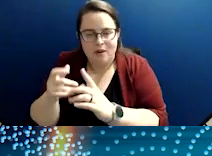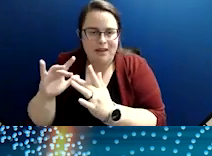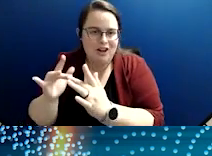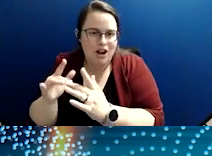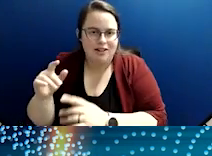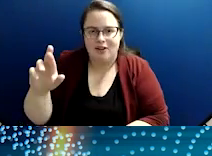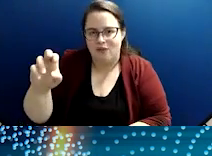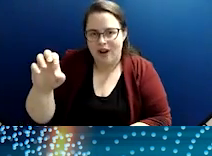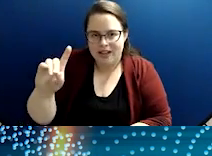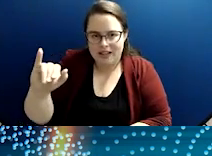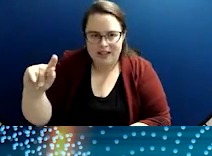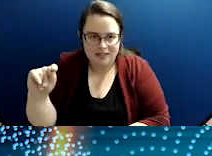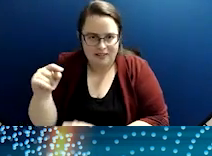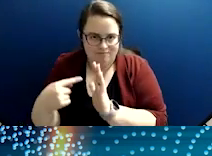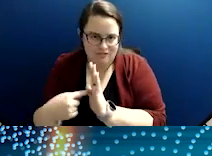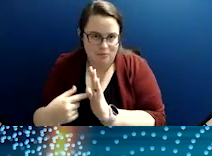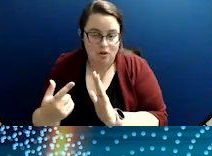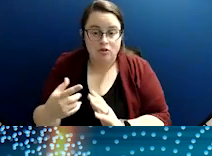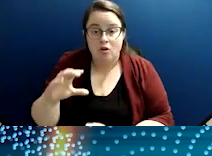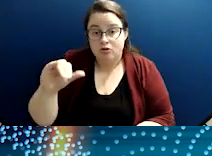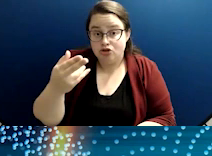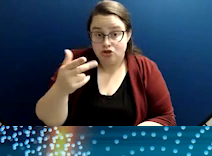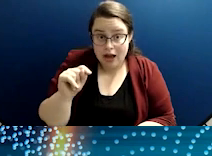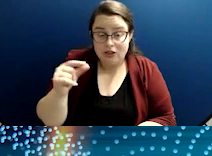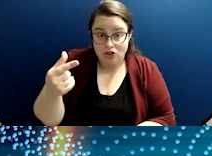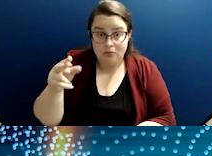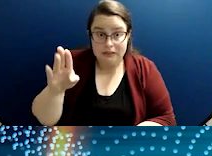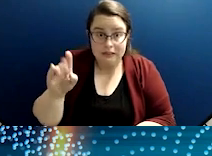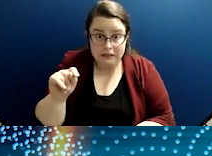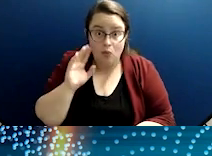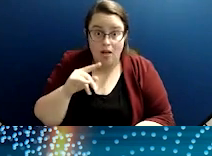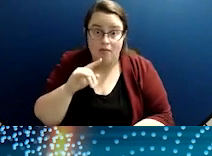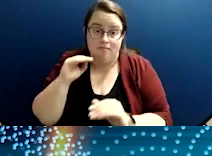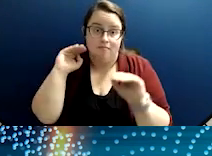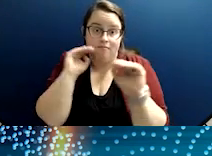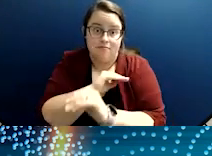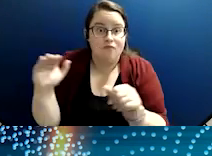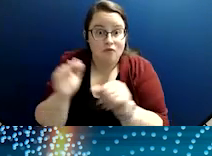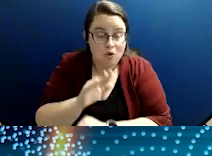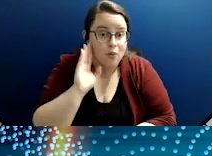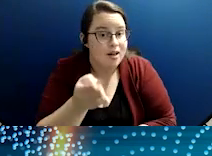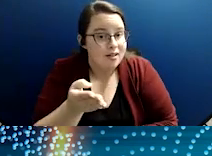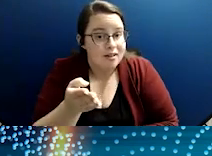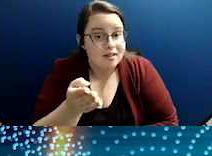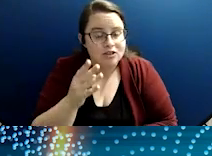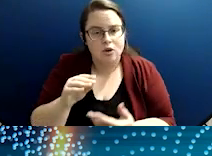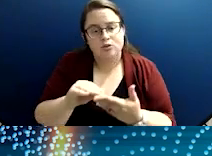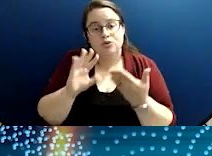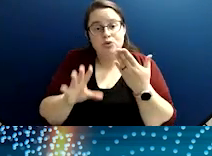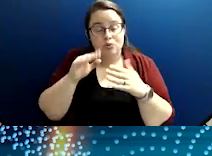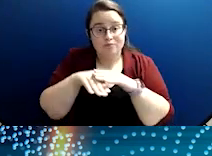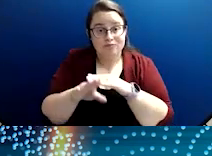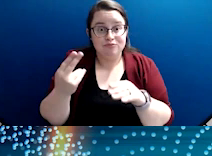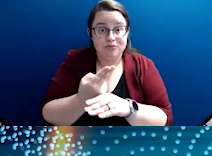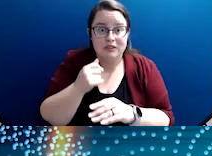So ChatGPT will absolutely lie to your face. So what a lot of students find is that when they go into using it, it doesn't just give